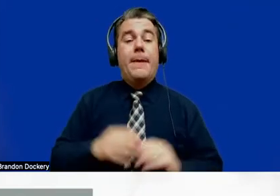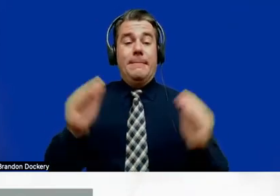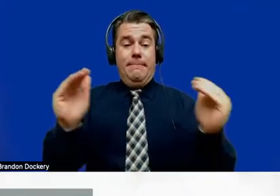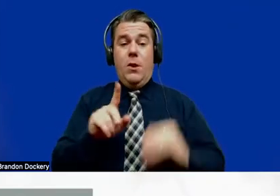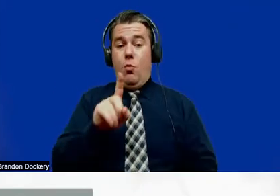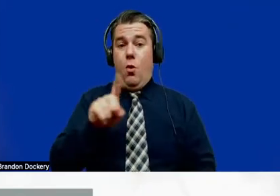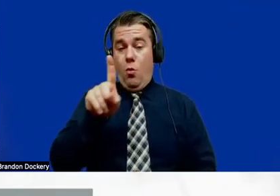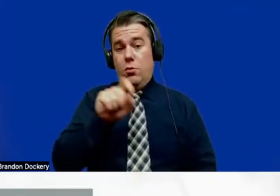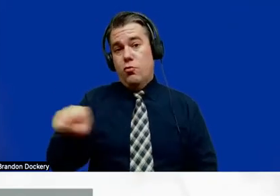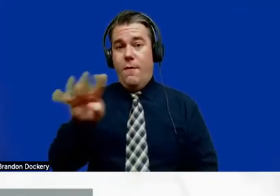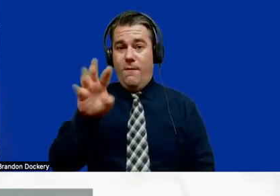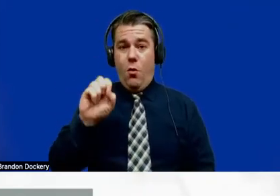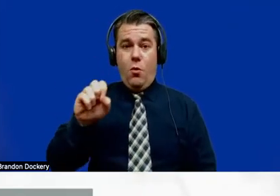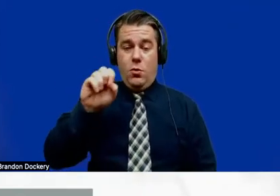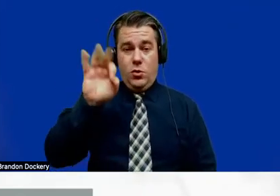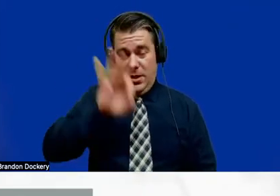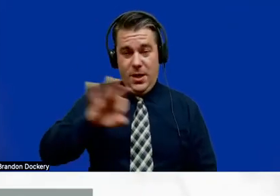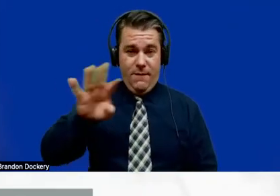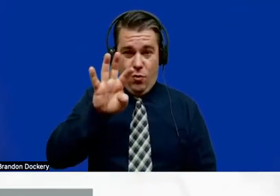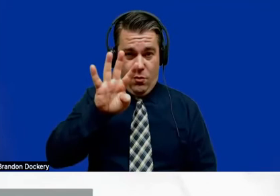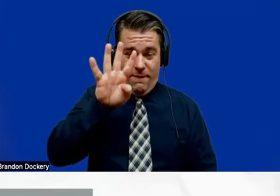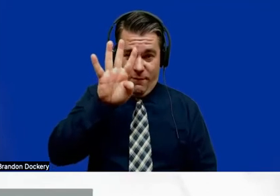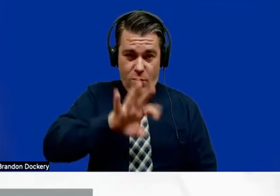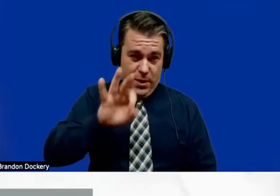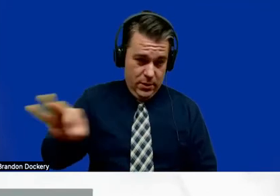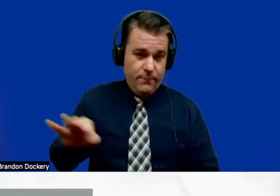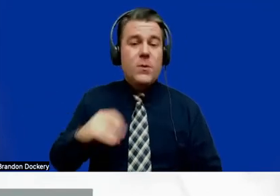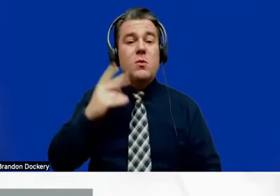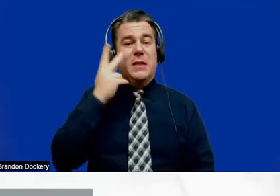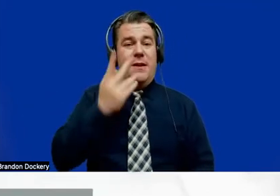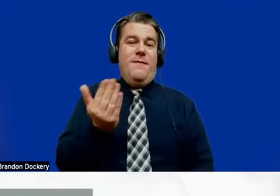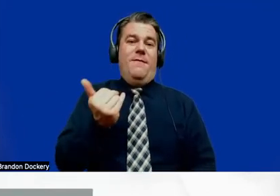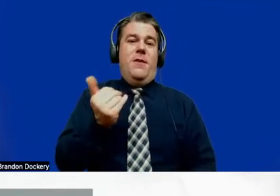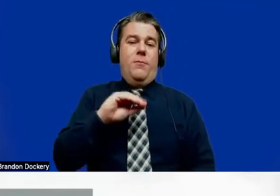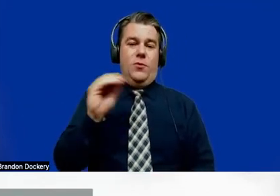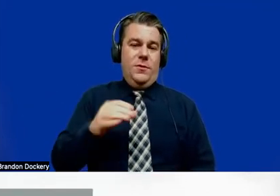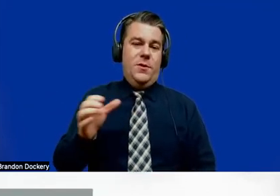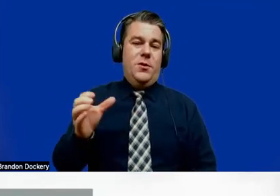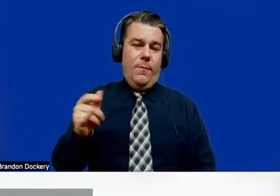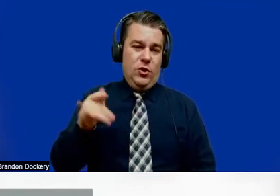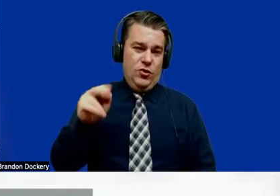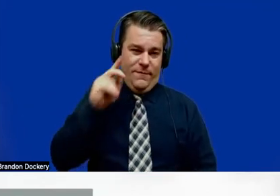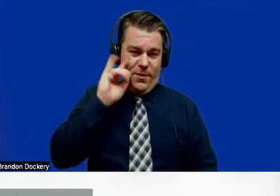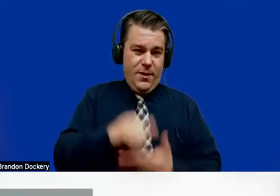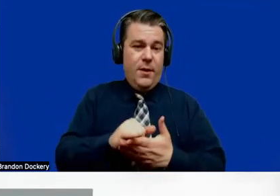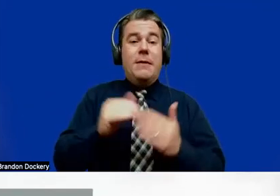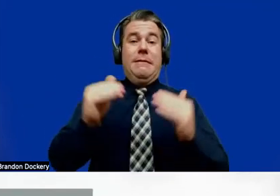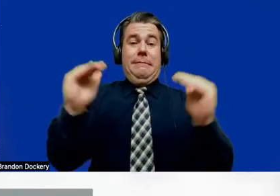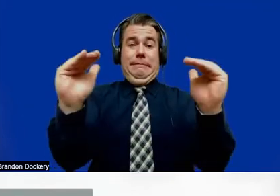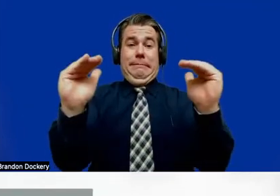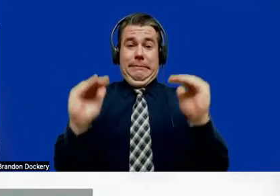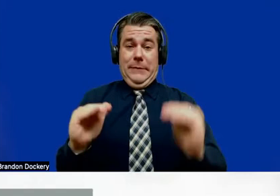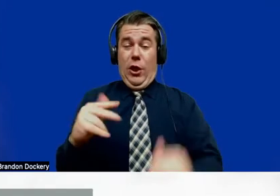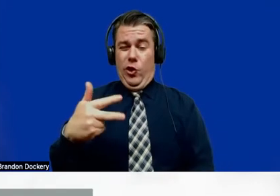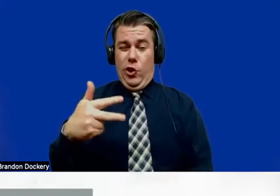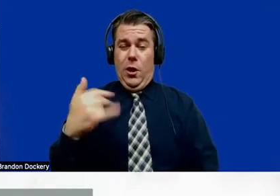to 499. You'll see a 15% commission on that. Then the next tier after that, the third tier, which is our last,